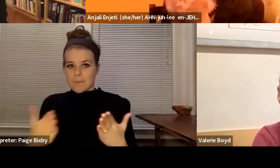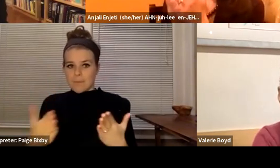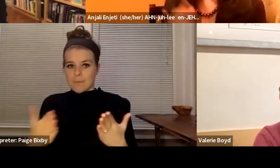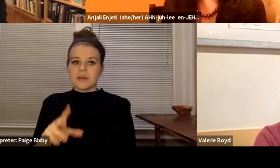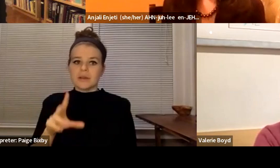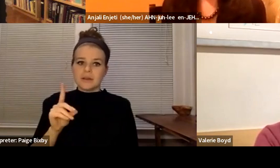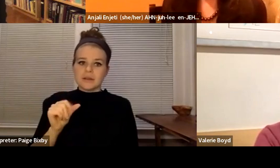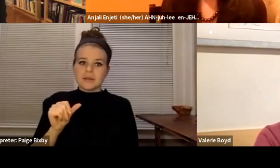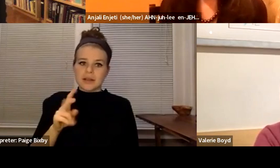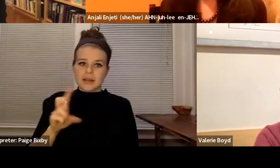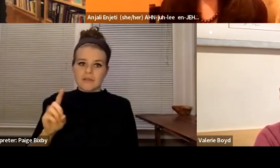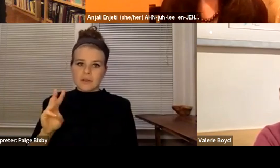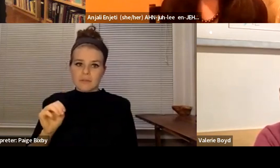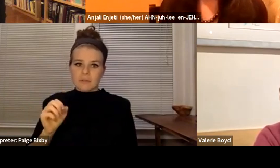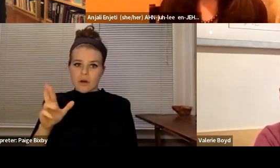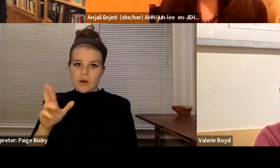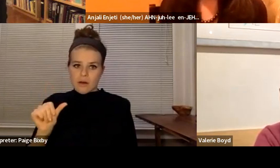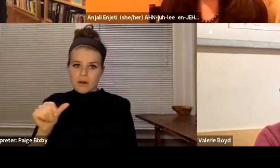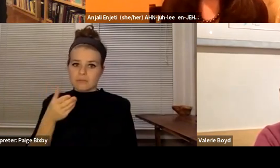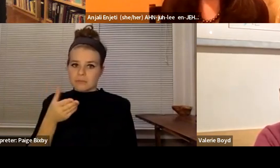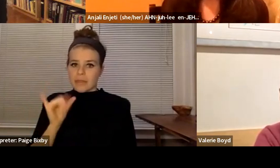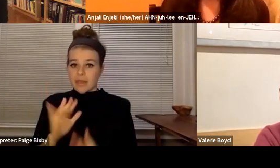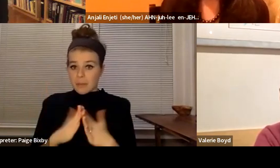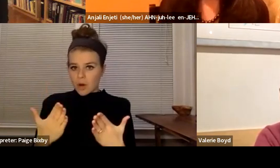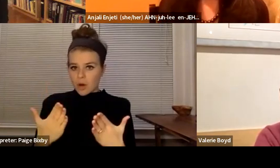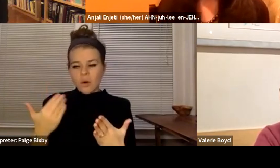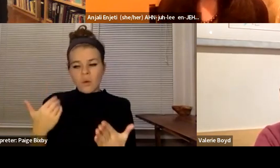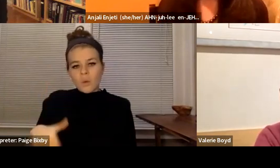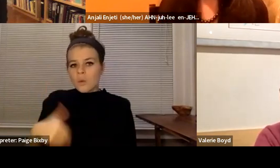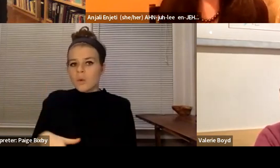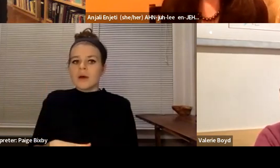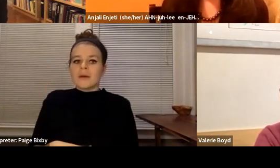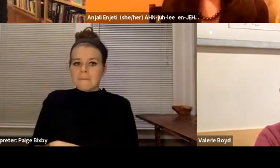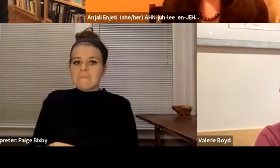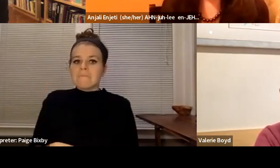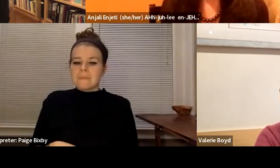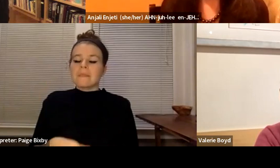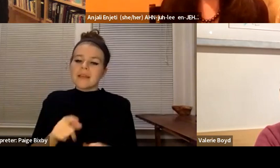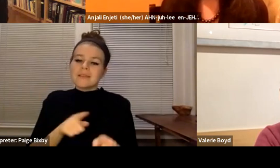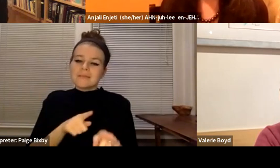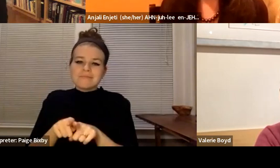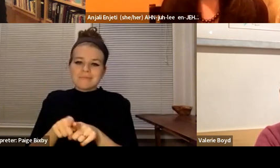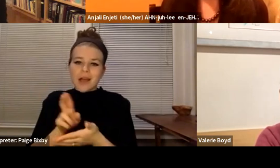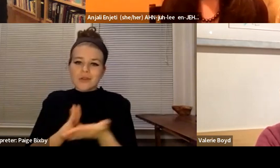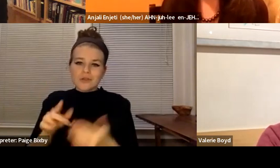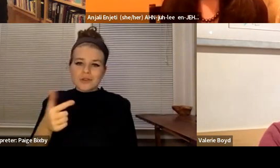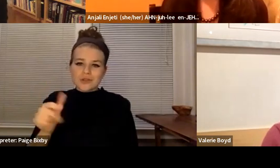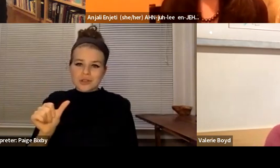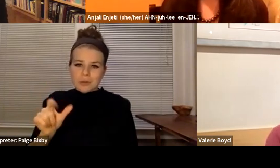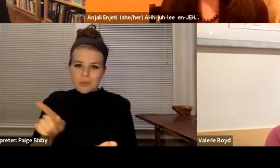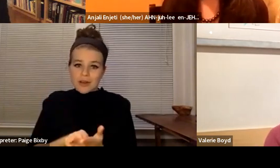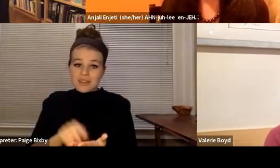Stranger's Journey, Race, Identity, and Narrative Craft in Writing. It's also University of Georgia Press. This